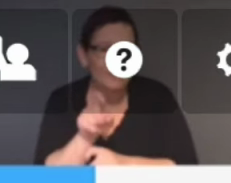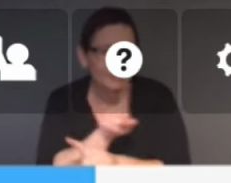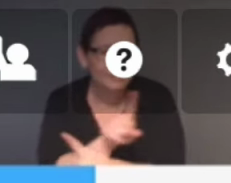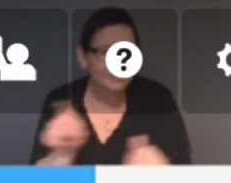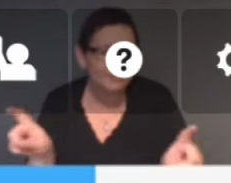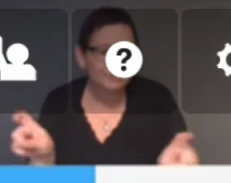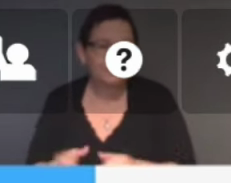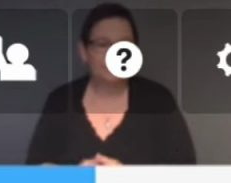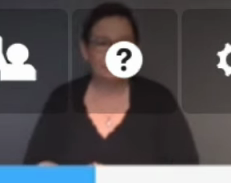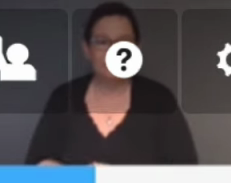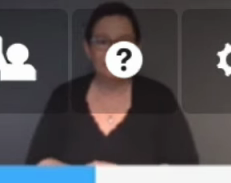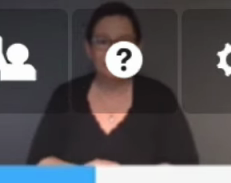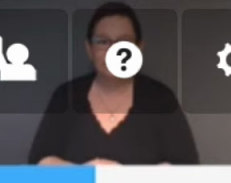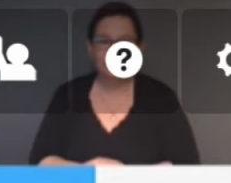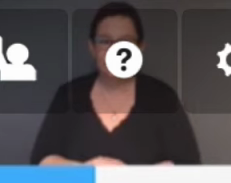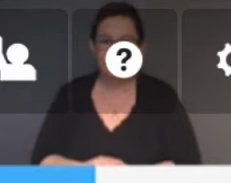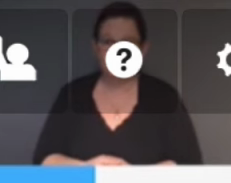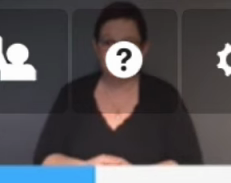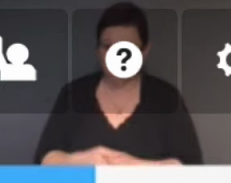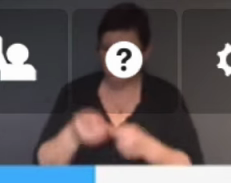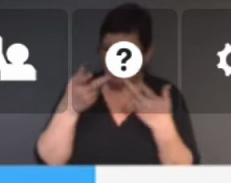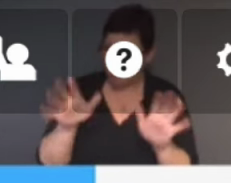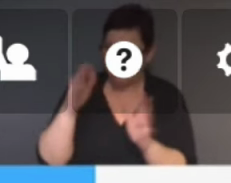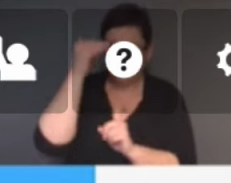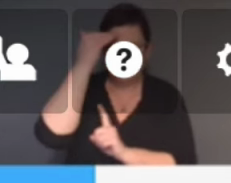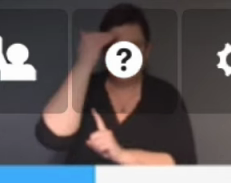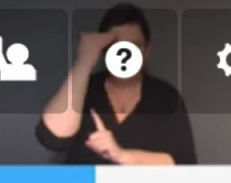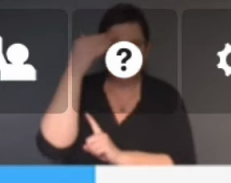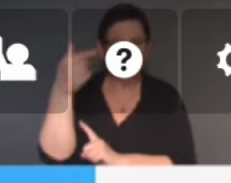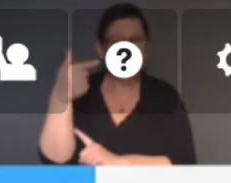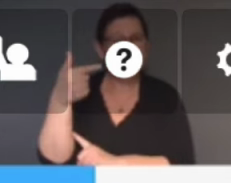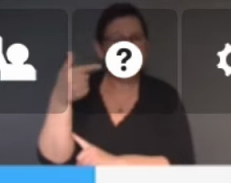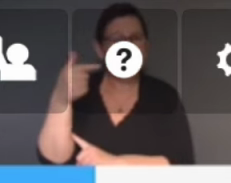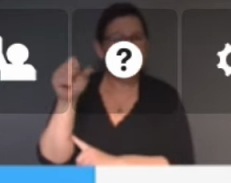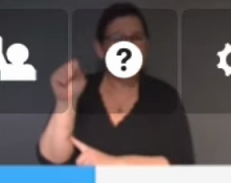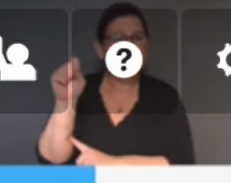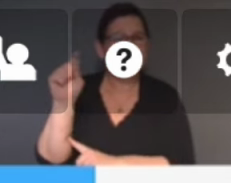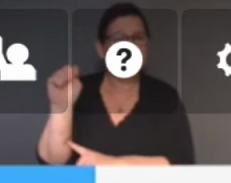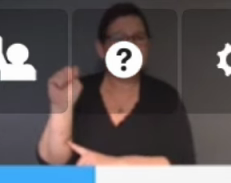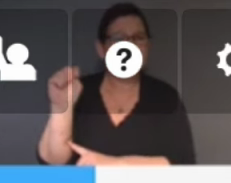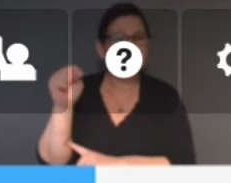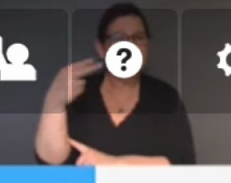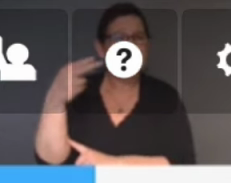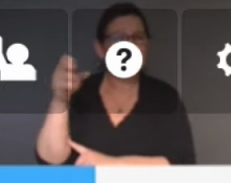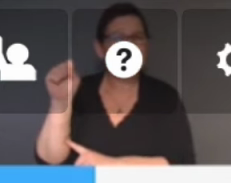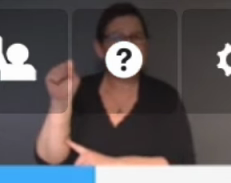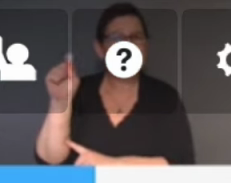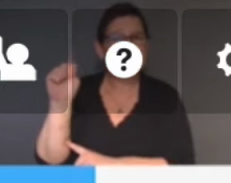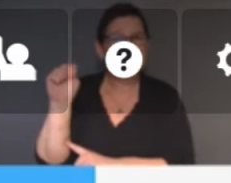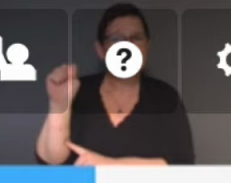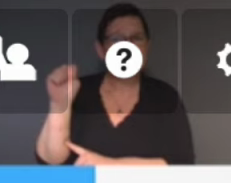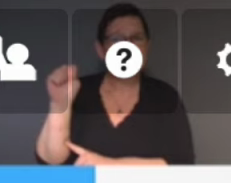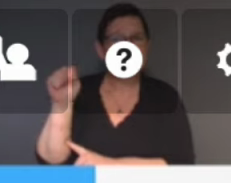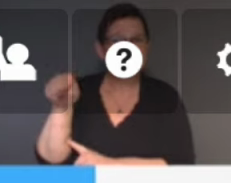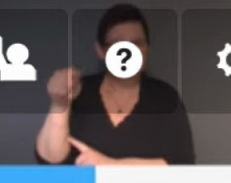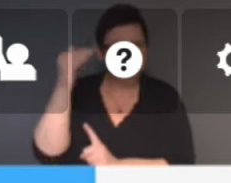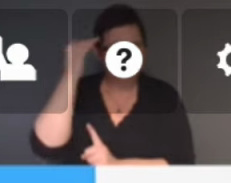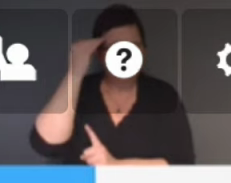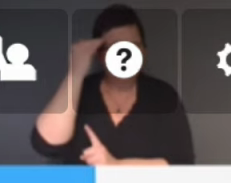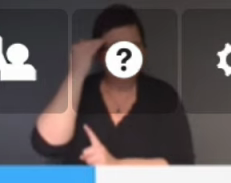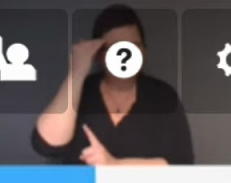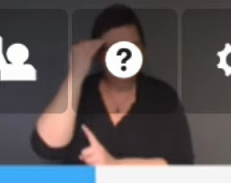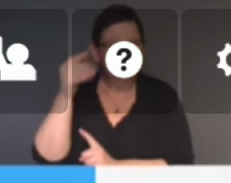Have you heard of the Goods and Services Harmonized Sales Tax Credits, also known as the GST